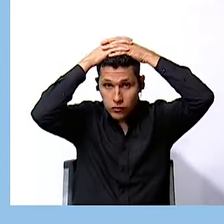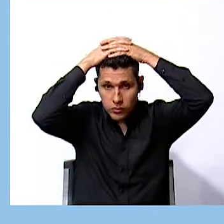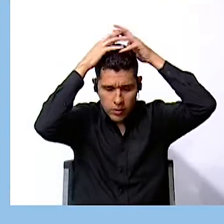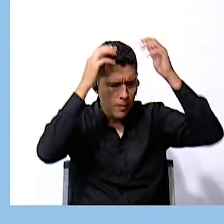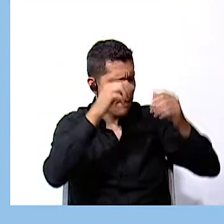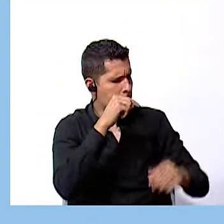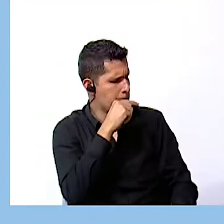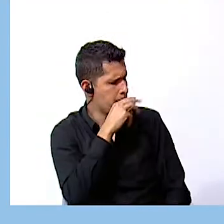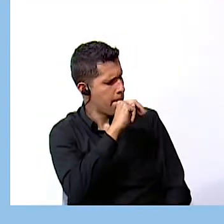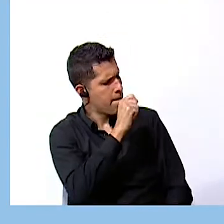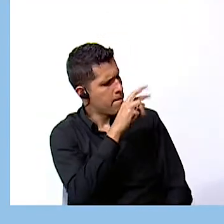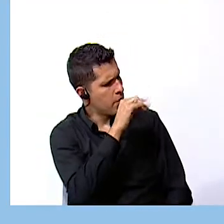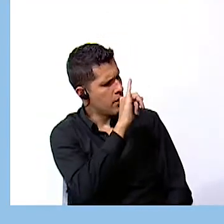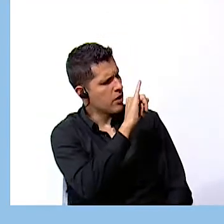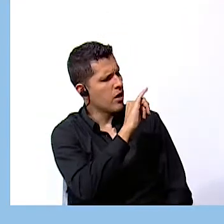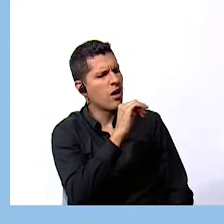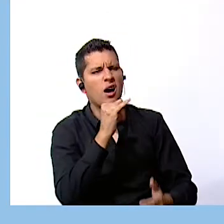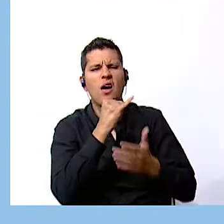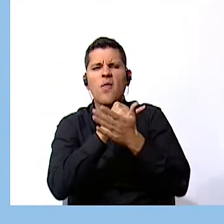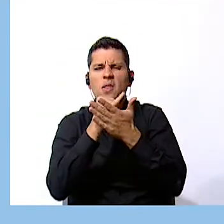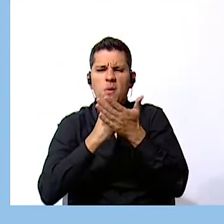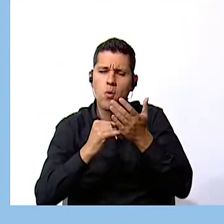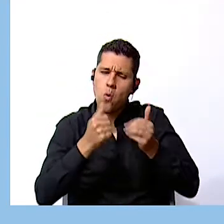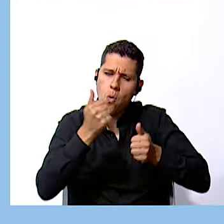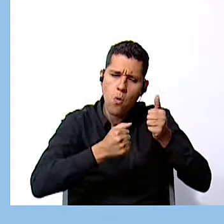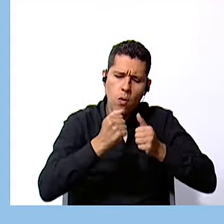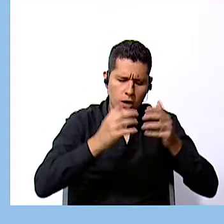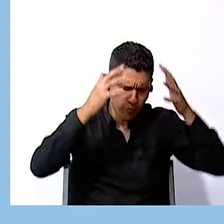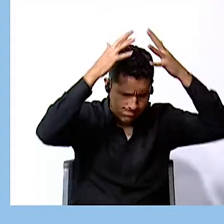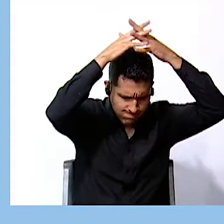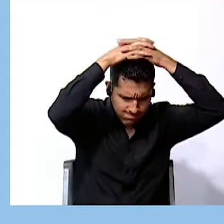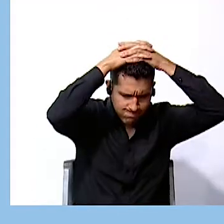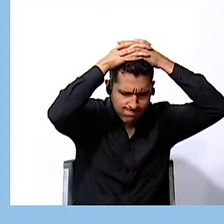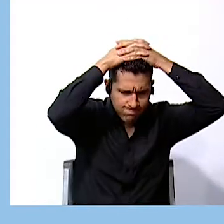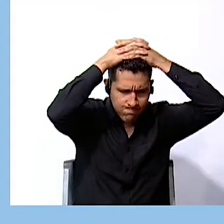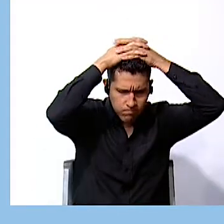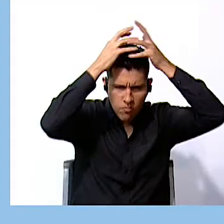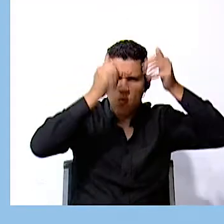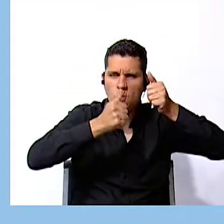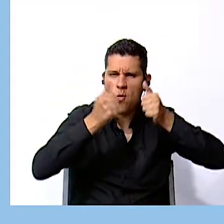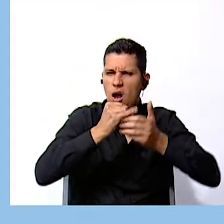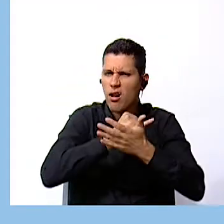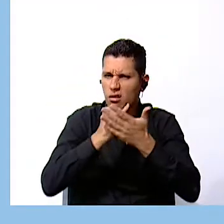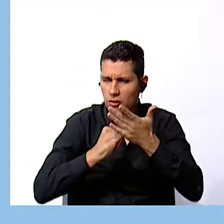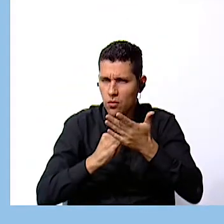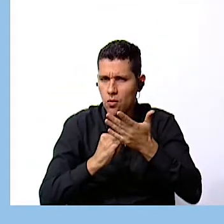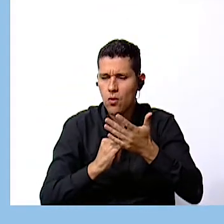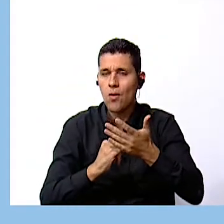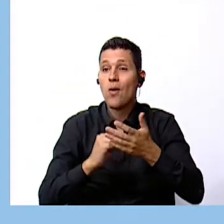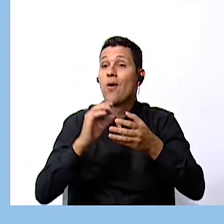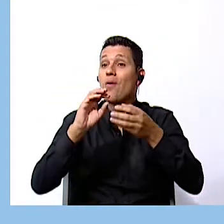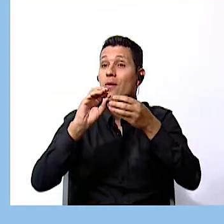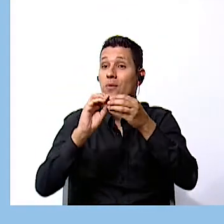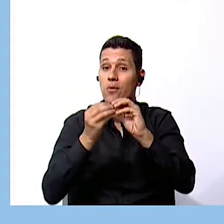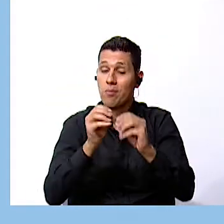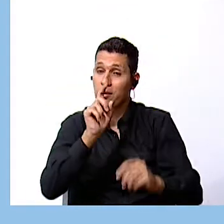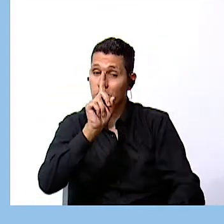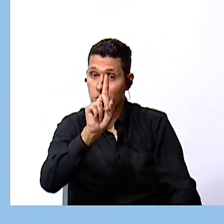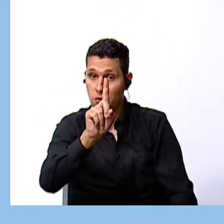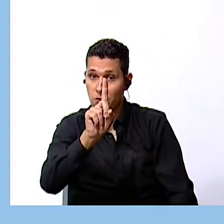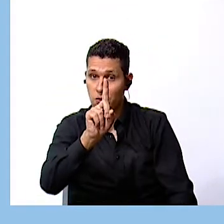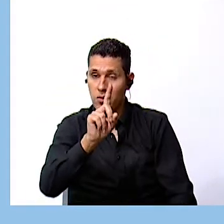picture is cover your head? El de cubrirse la cabeza. That's number 1. Let's see the